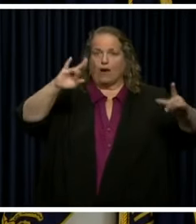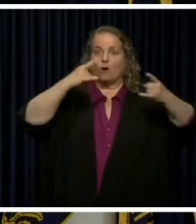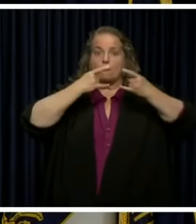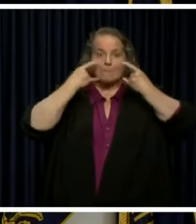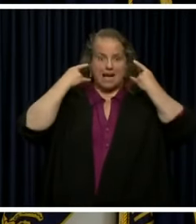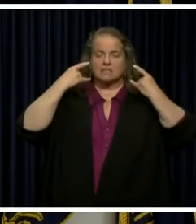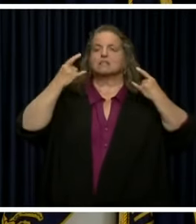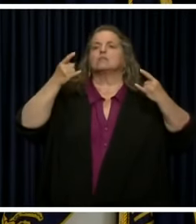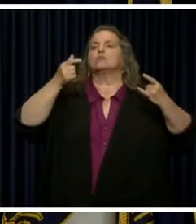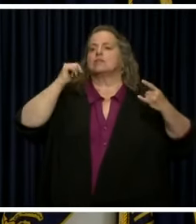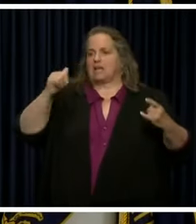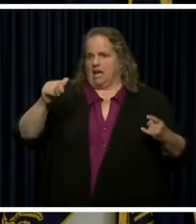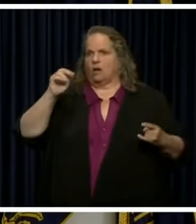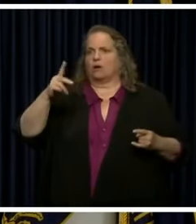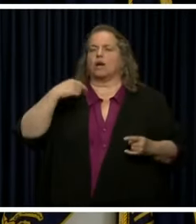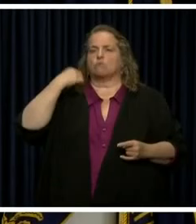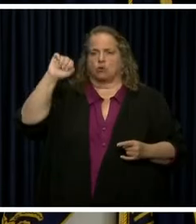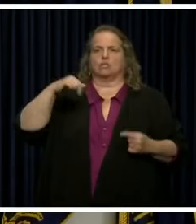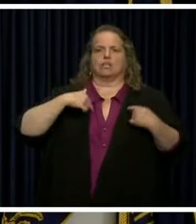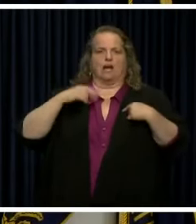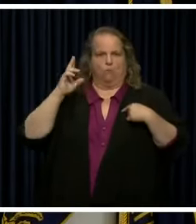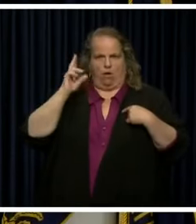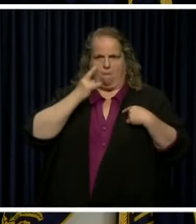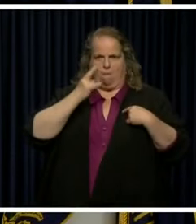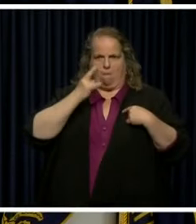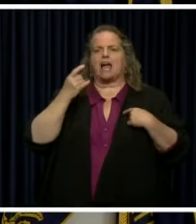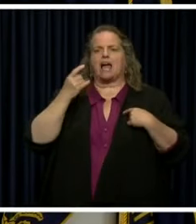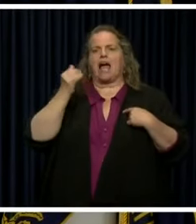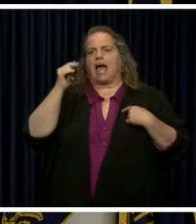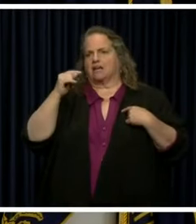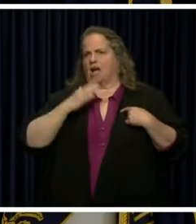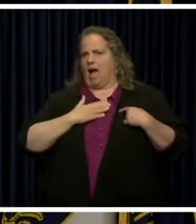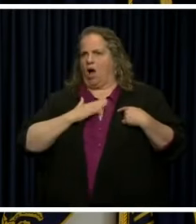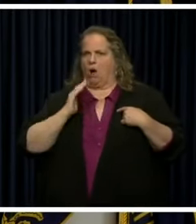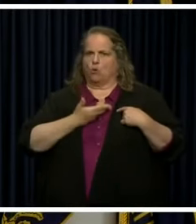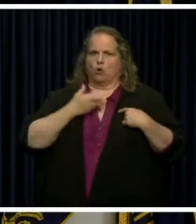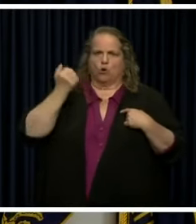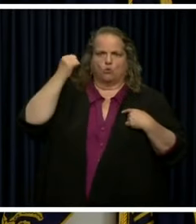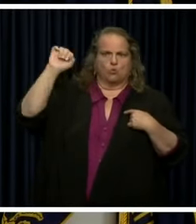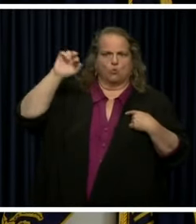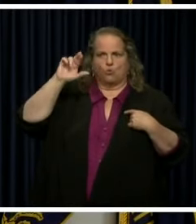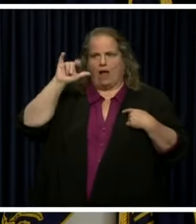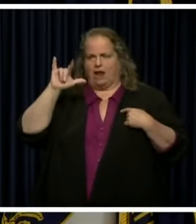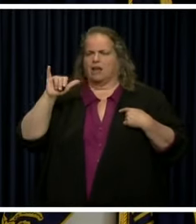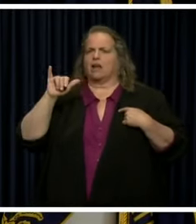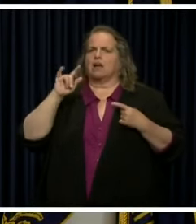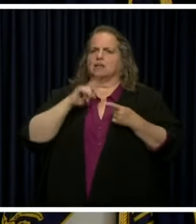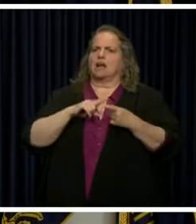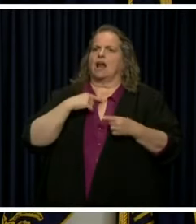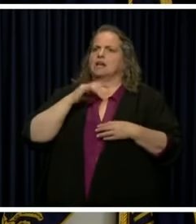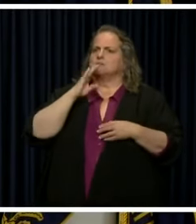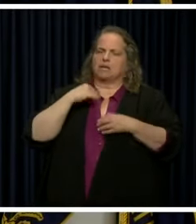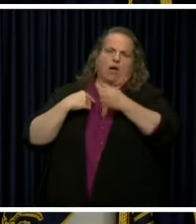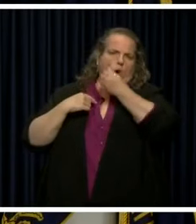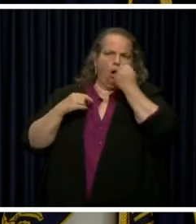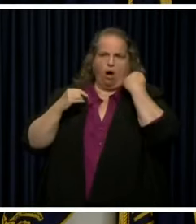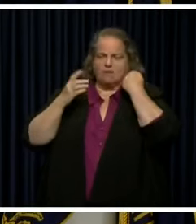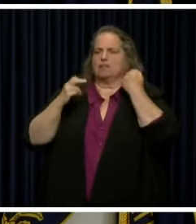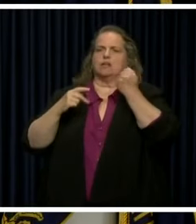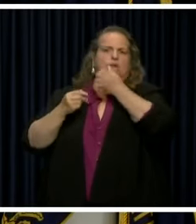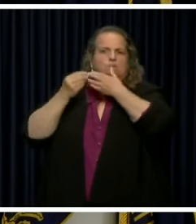mask. Make sure you're doing it. And I'm going to wear a mask at the rally until I speak. Let's just take care of each other,